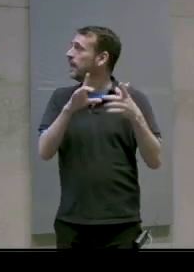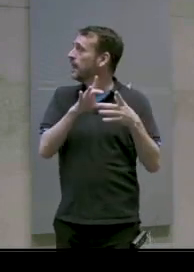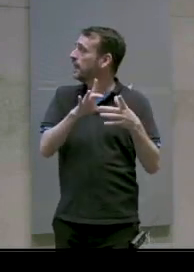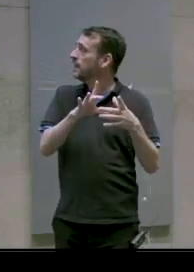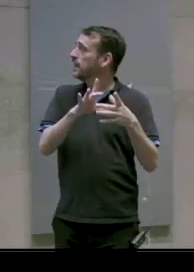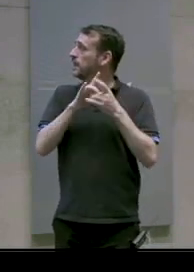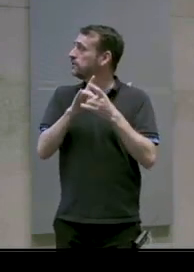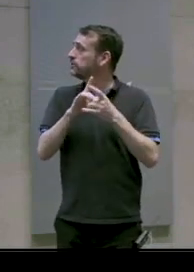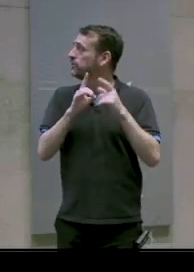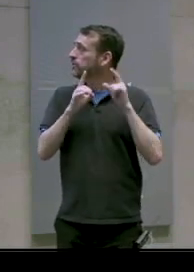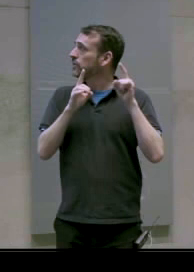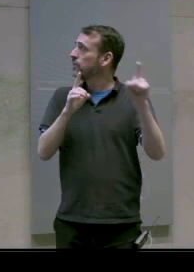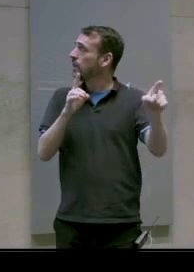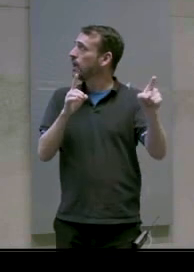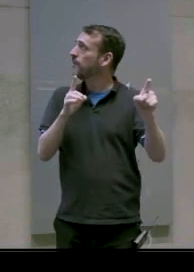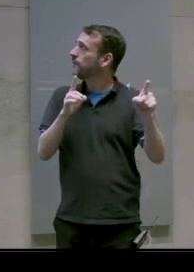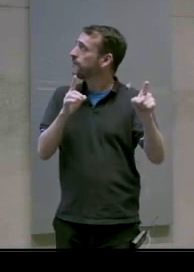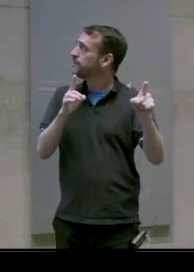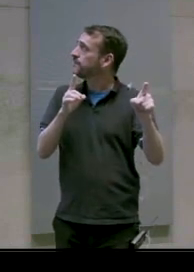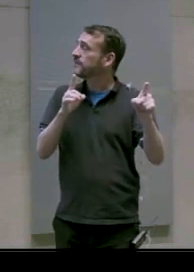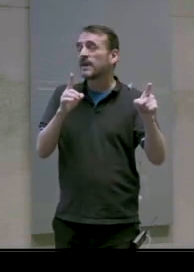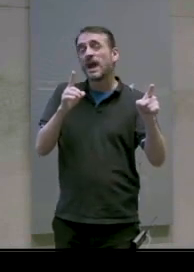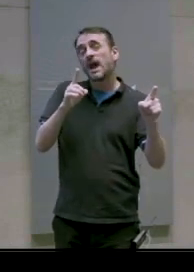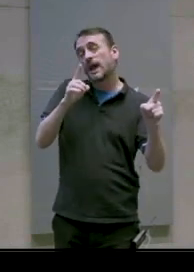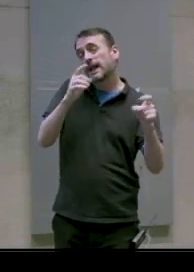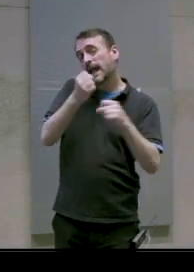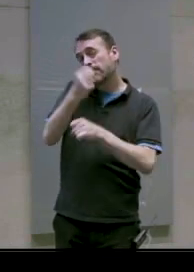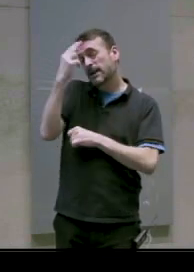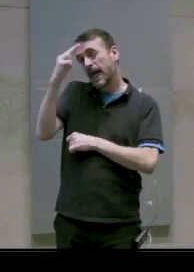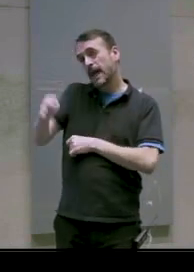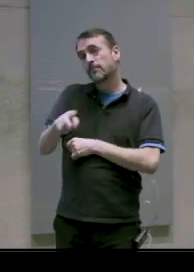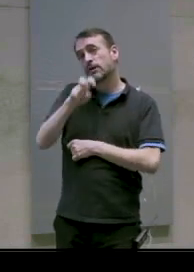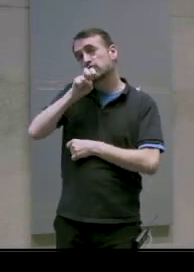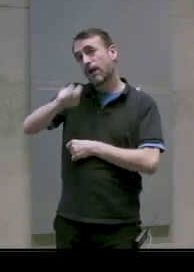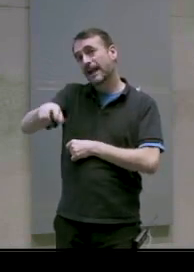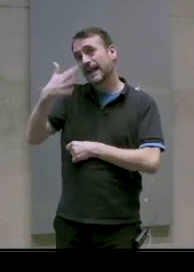Quote, Dragon Age gives me time and space to worry about someone else's